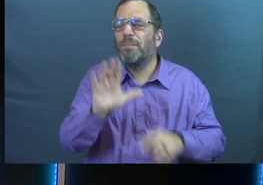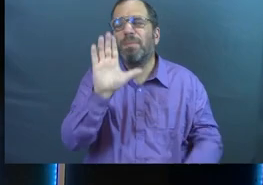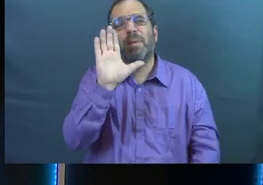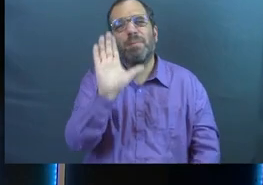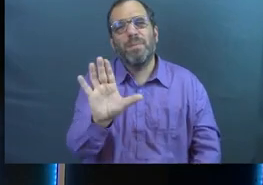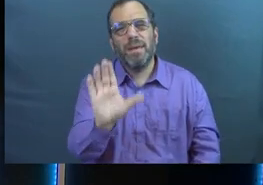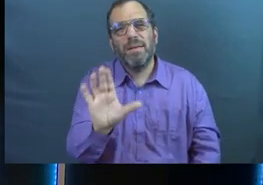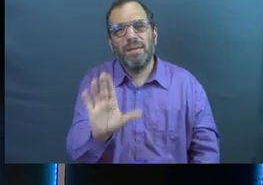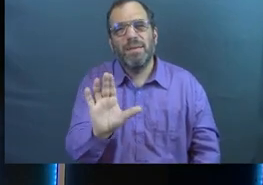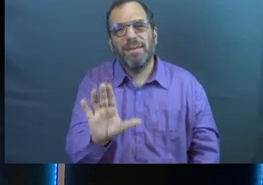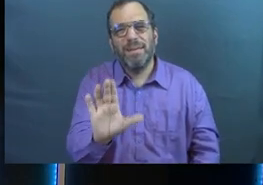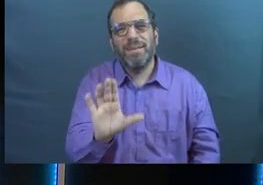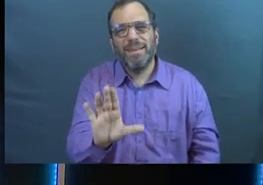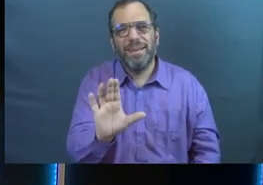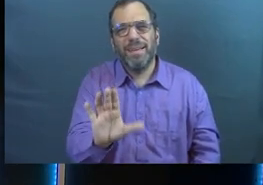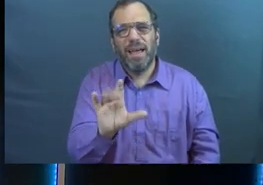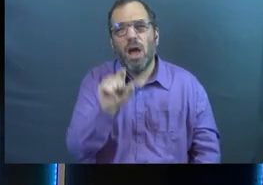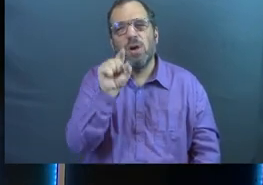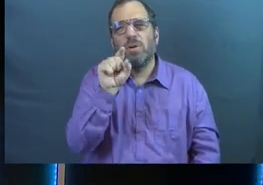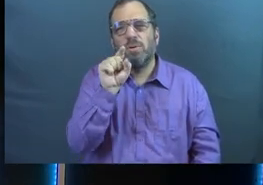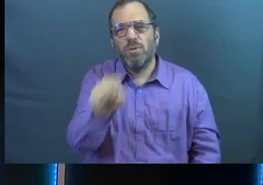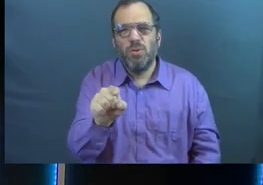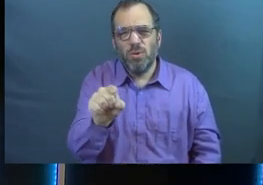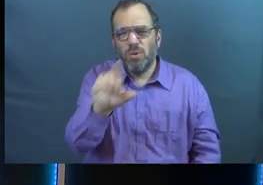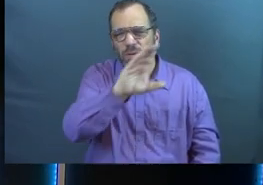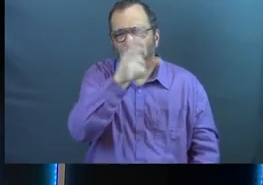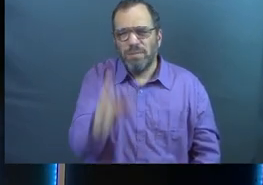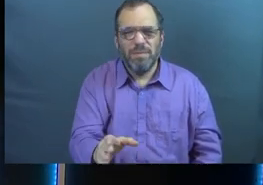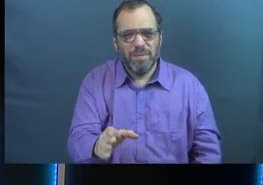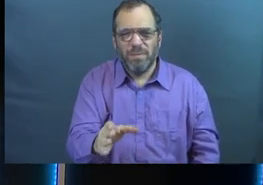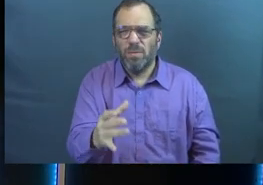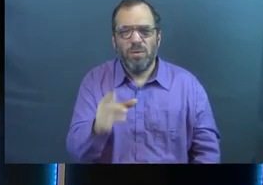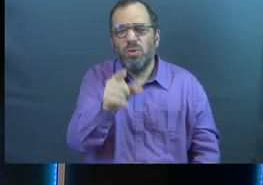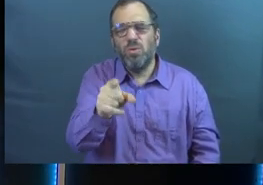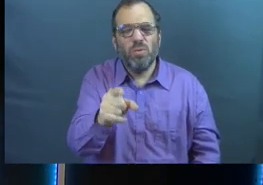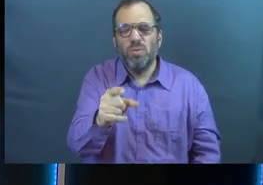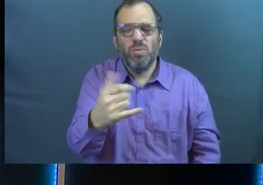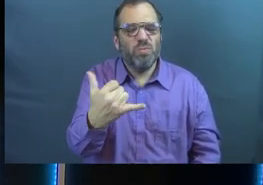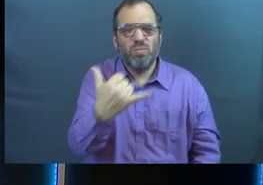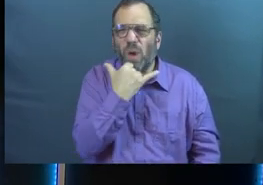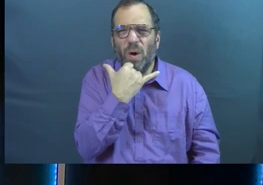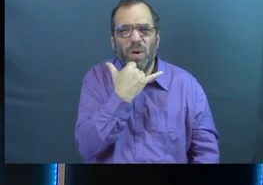me just tell you, you have never been more wrong.